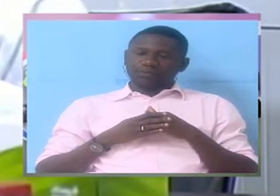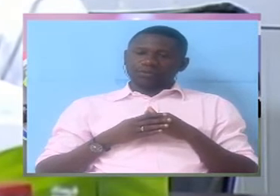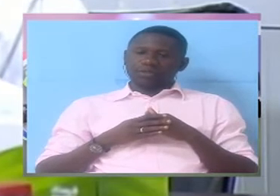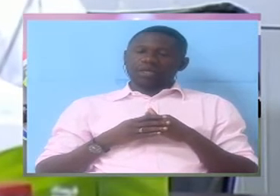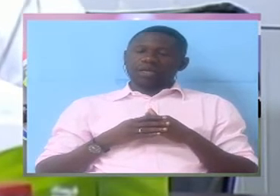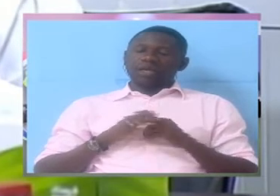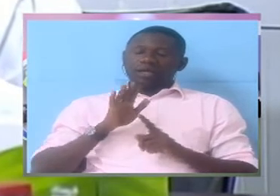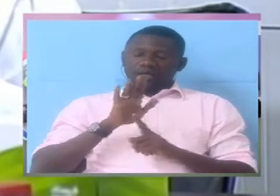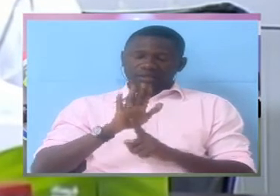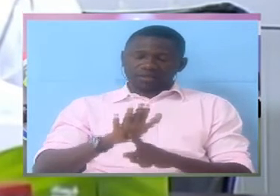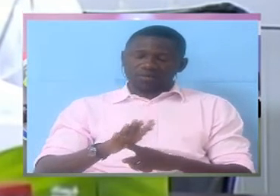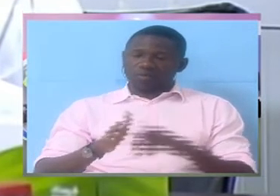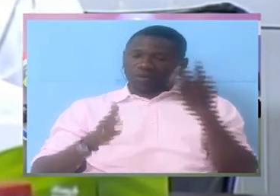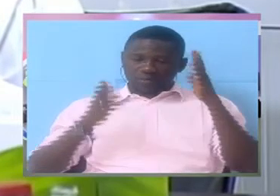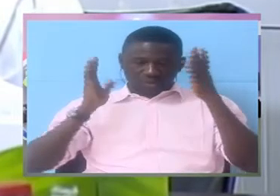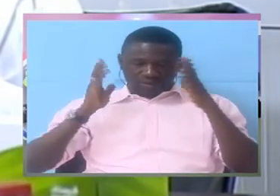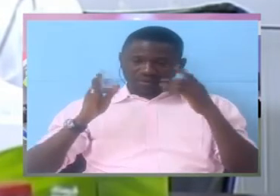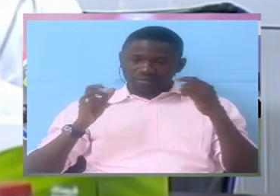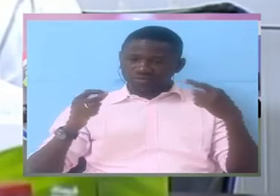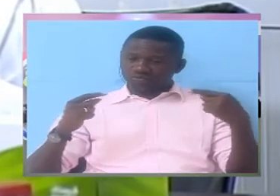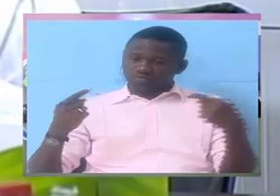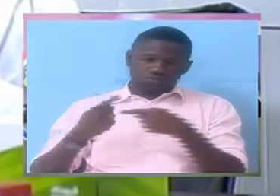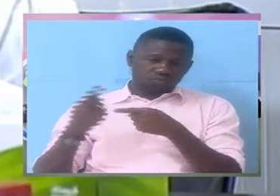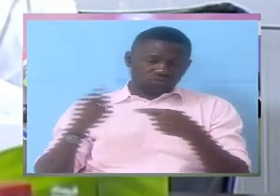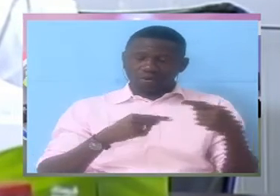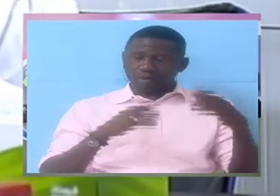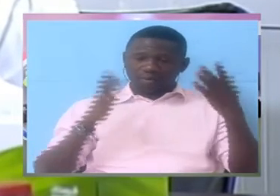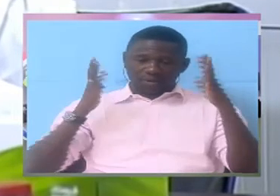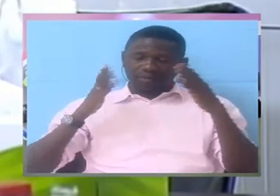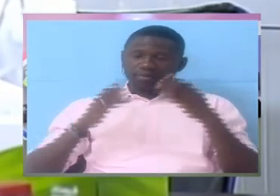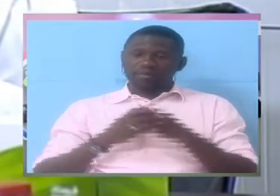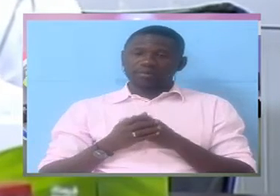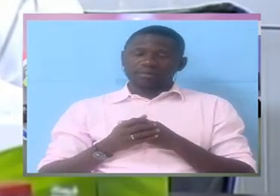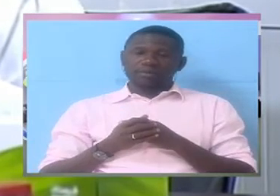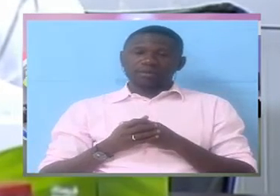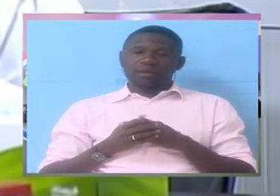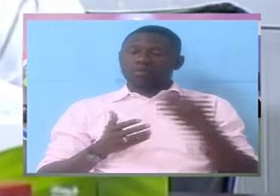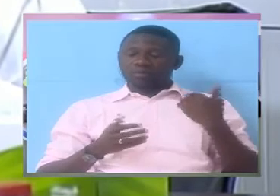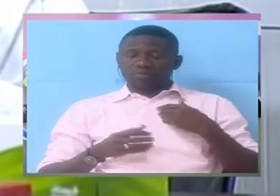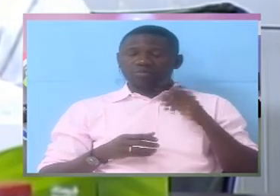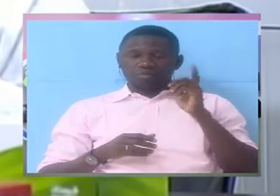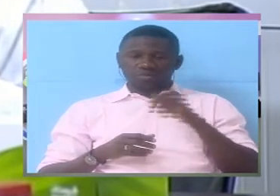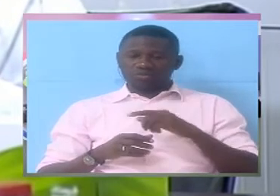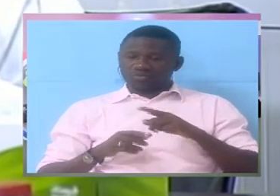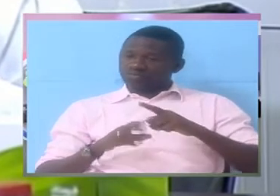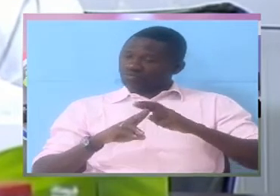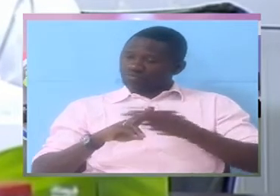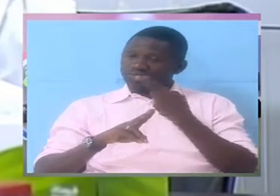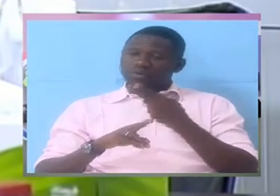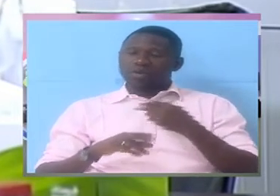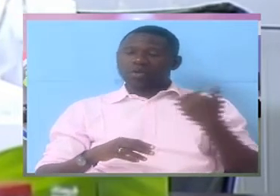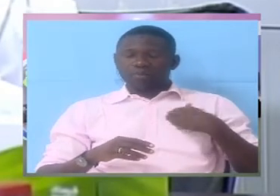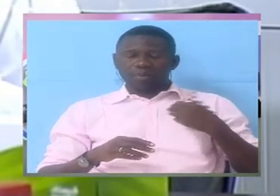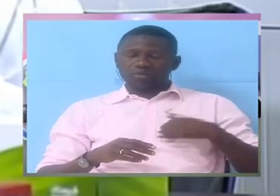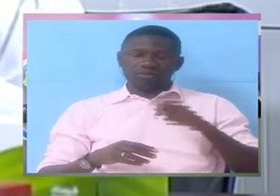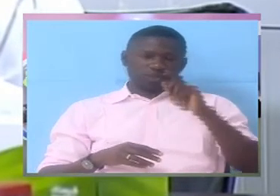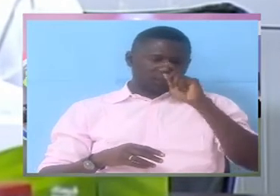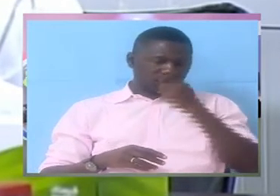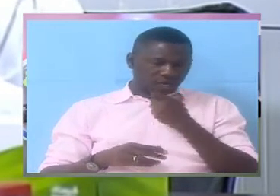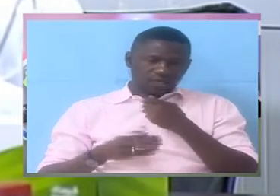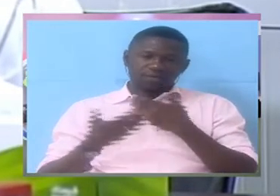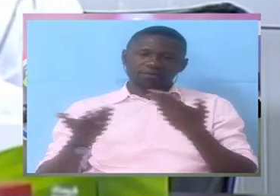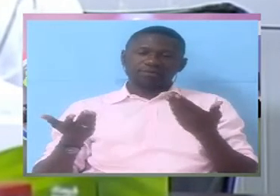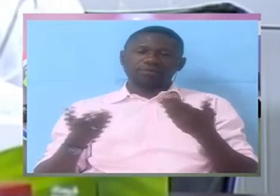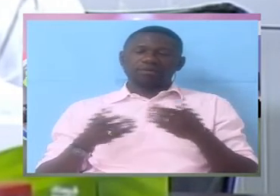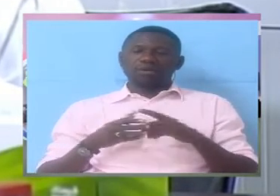there is a class. Ni senyolo keta. People bound to be wounded. Fomolia sotomenu be baramala bound to die fomolia dolia